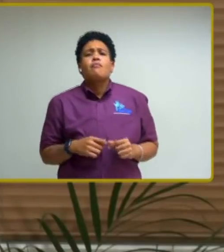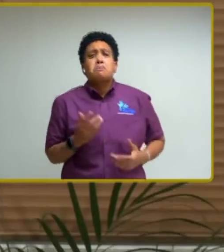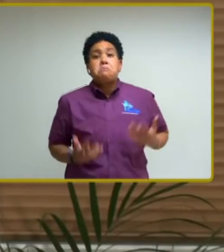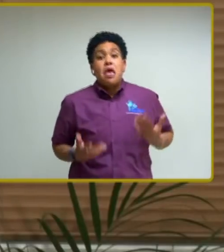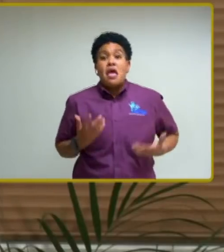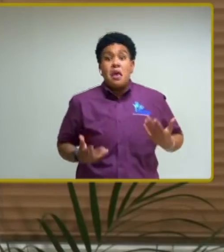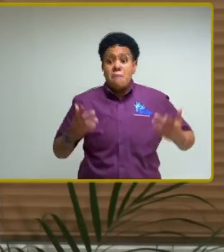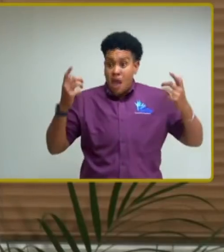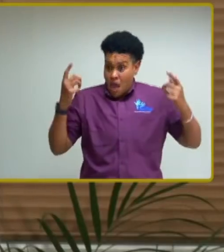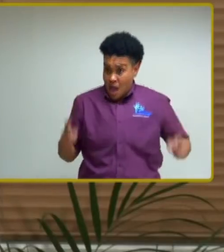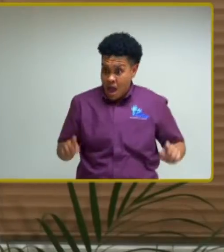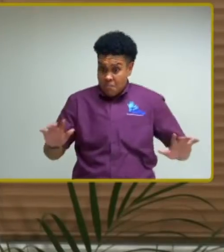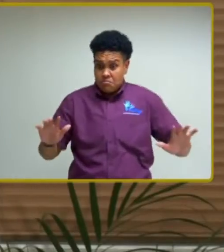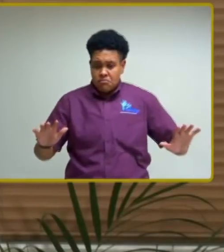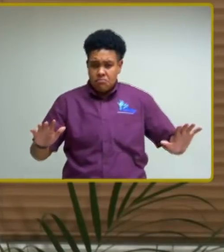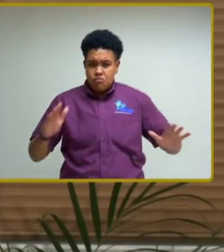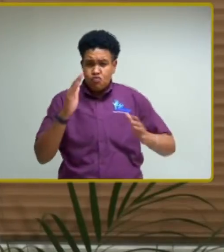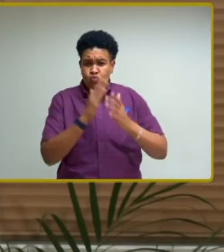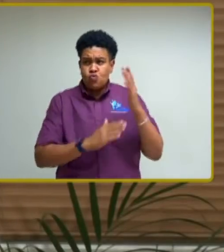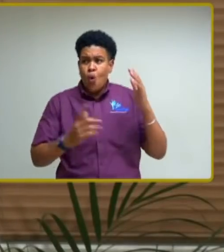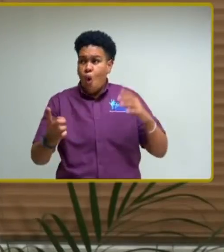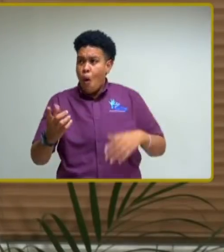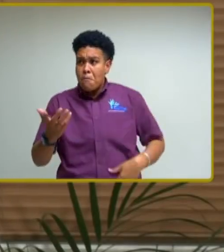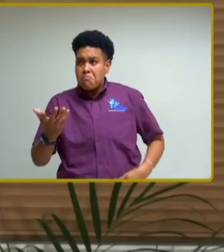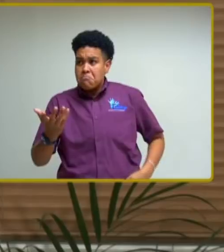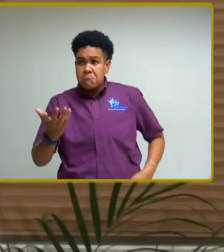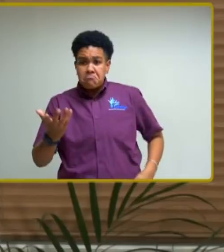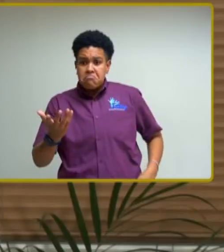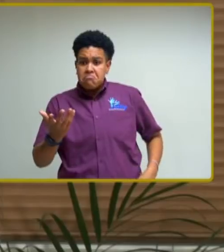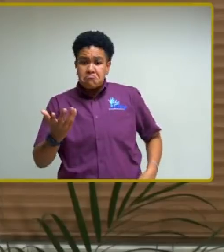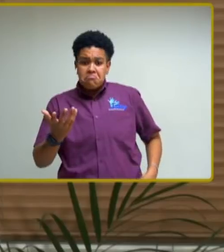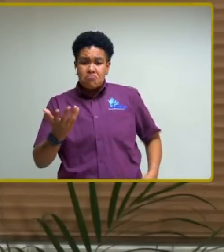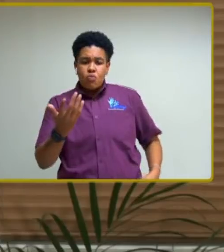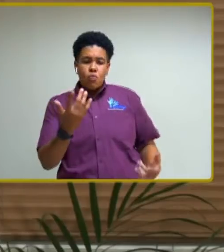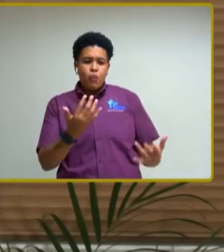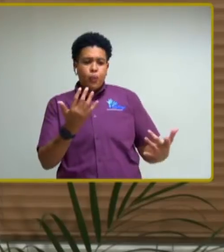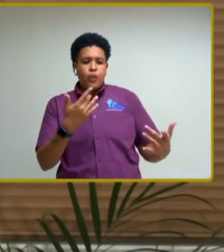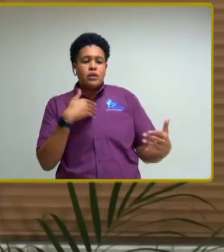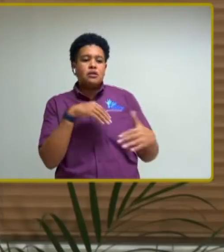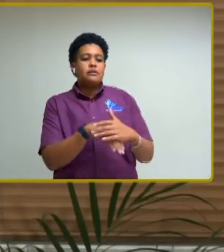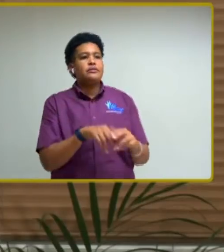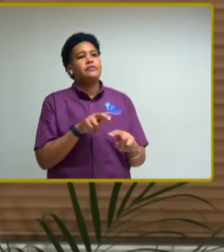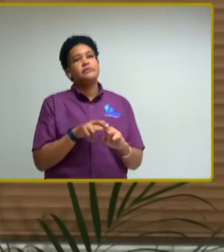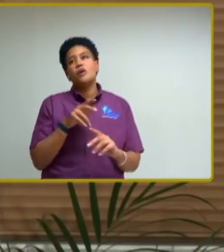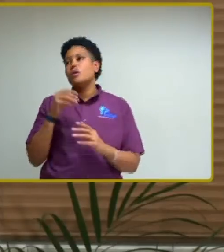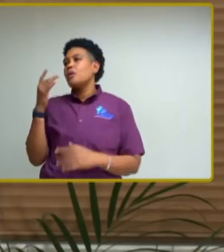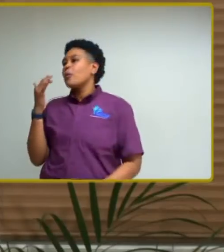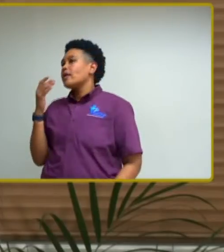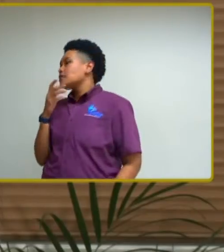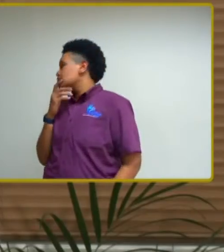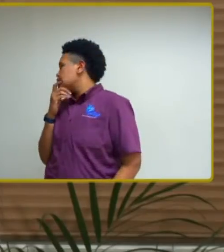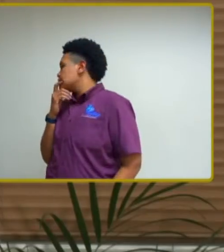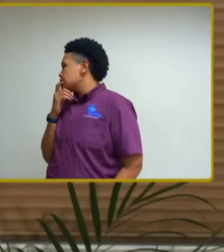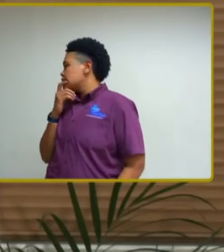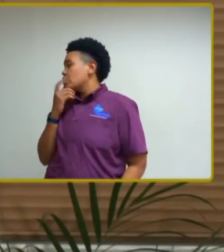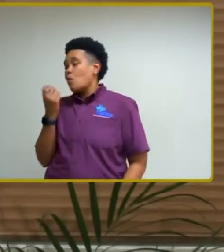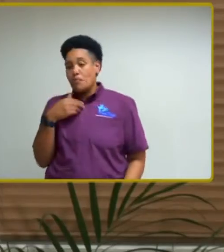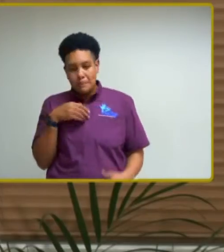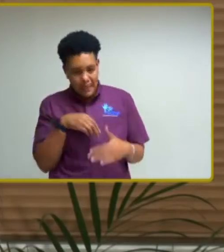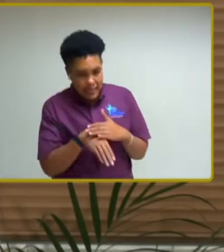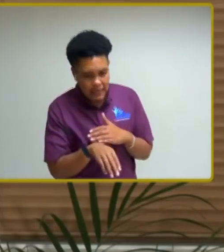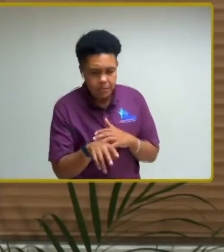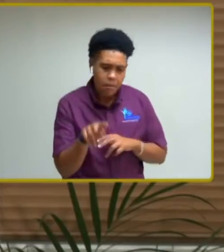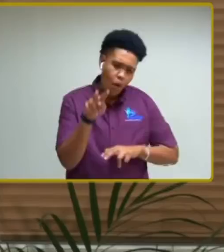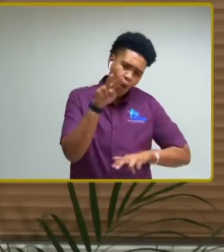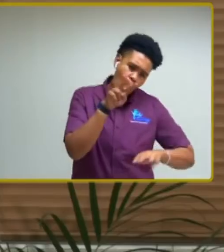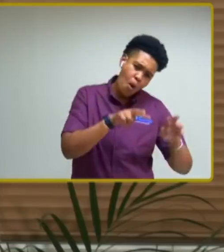be cases of some wait, whether at the entrance to the facility or when you're at the facility or during the observation.